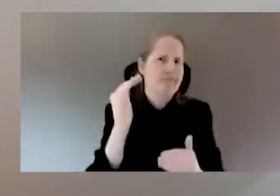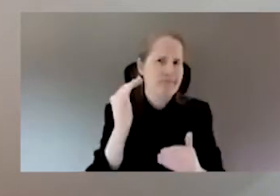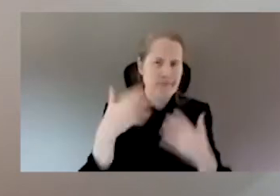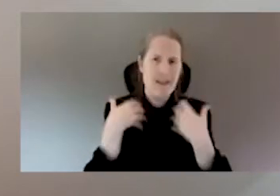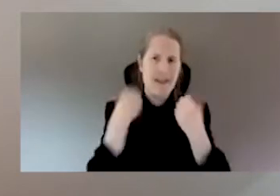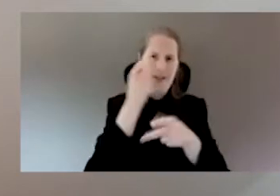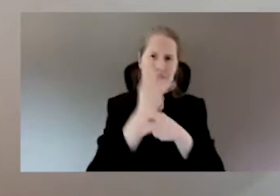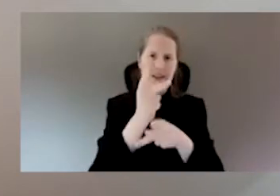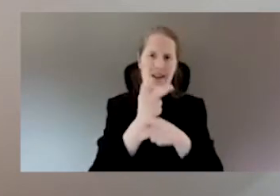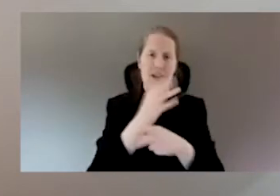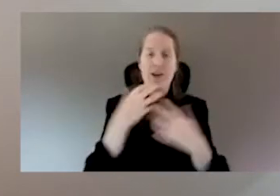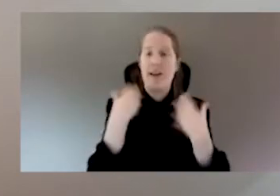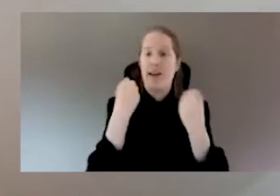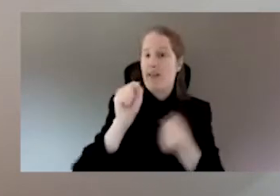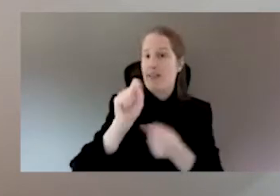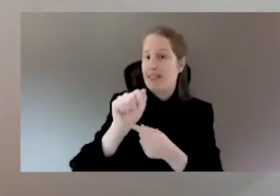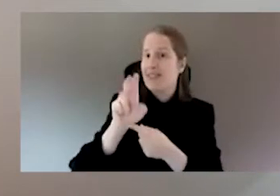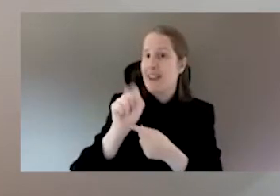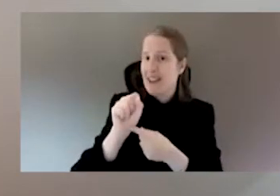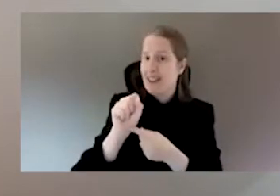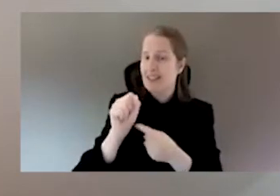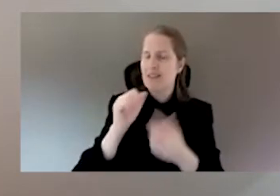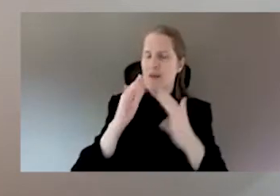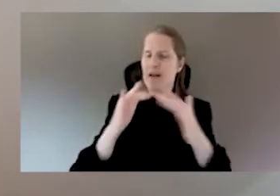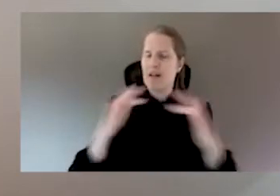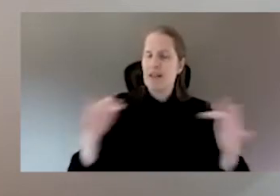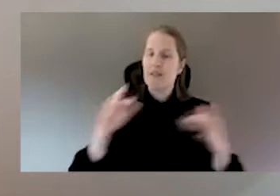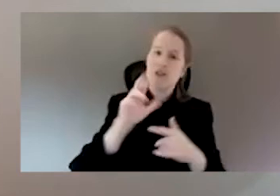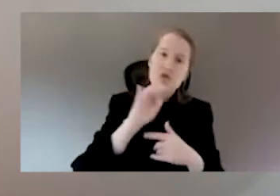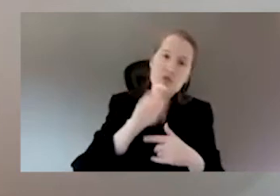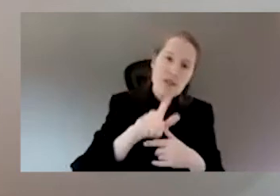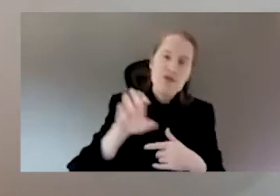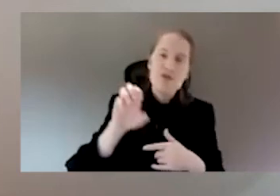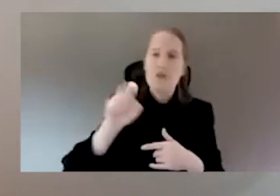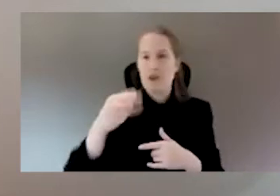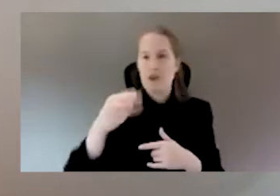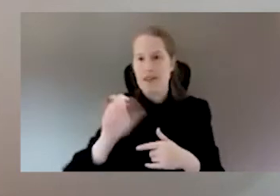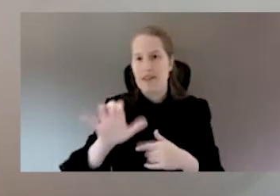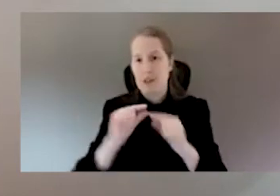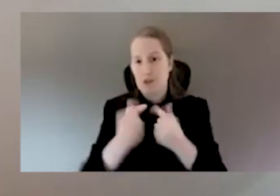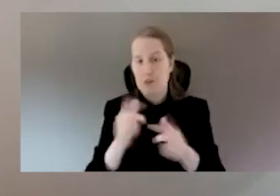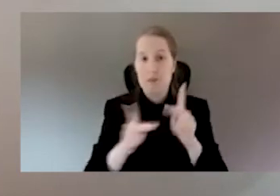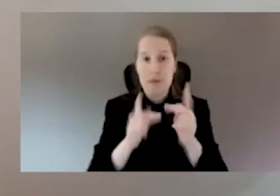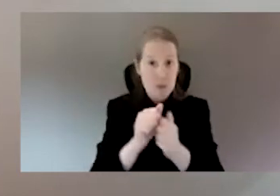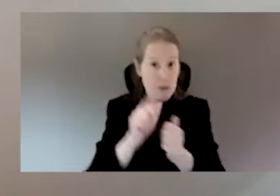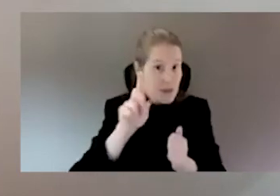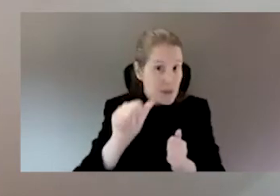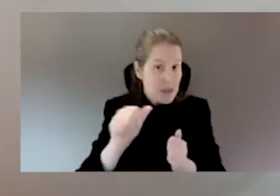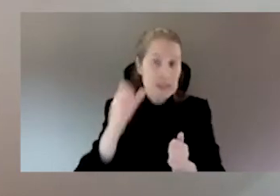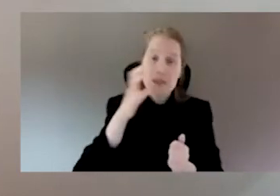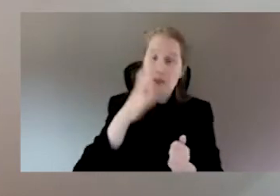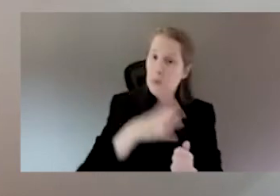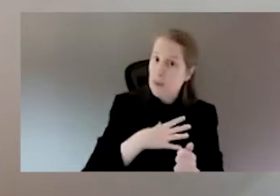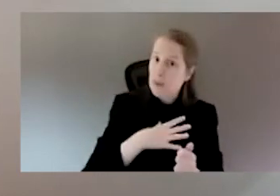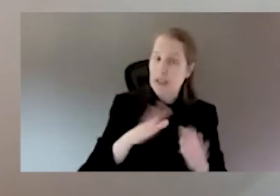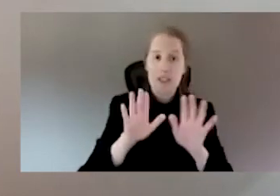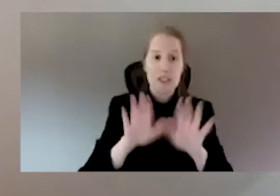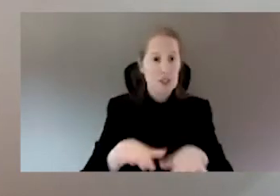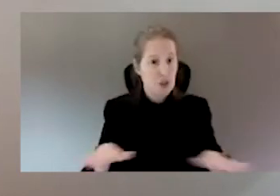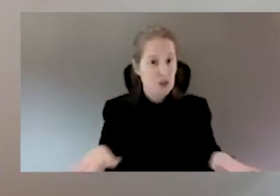status among diverse racial and ethnic groups, people with disabilities, women, children, and